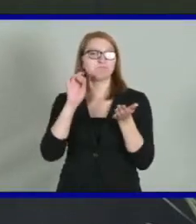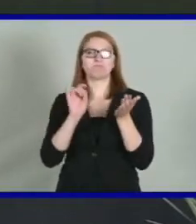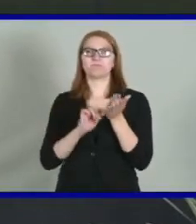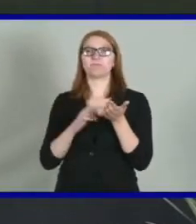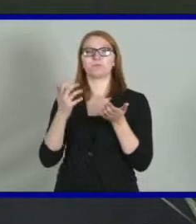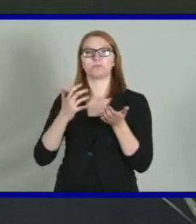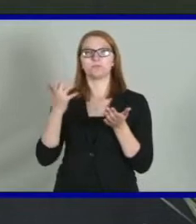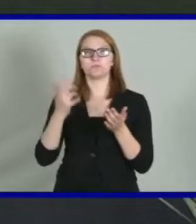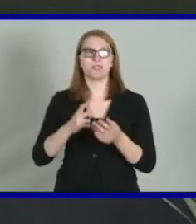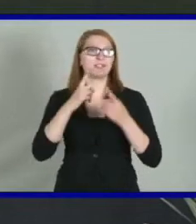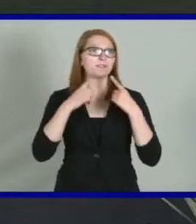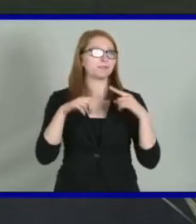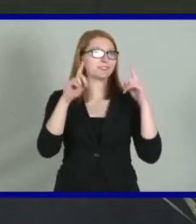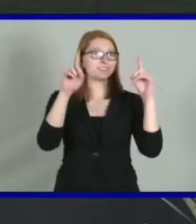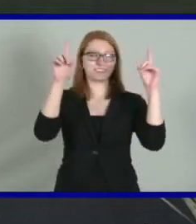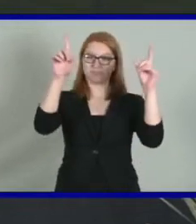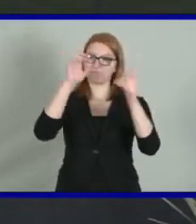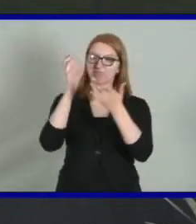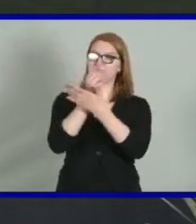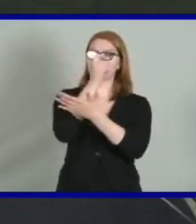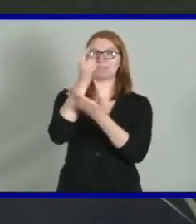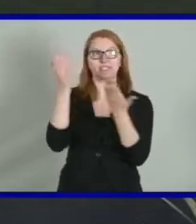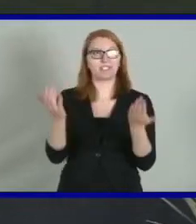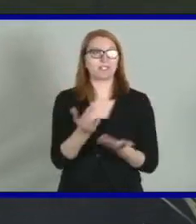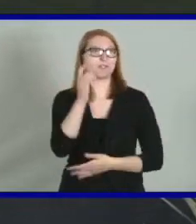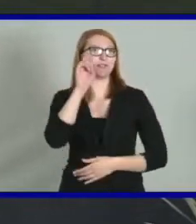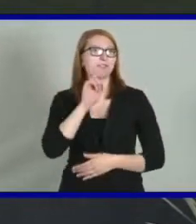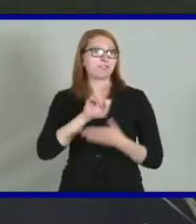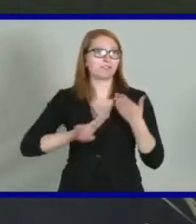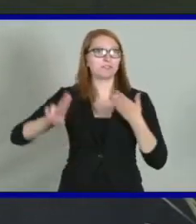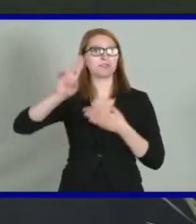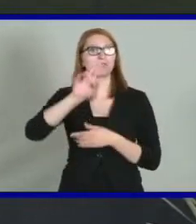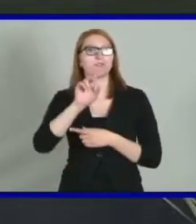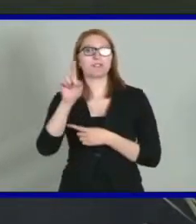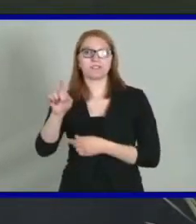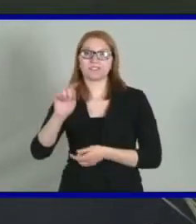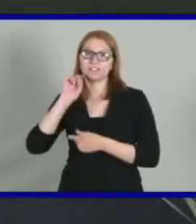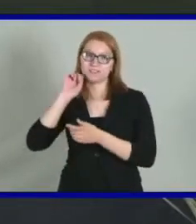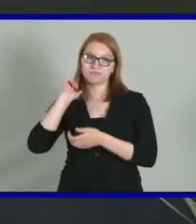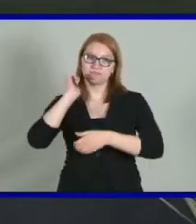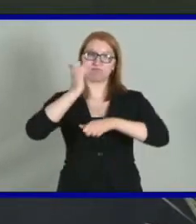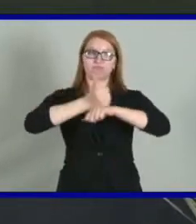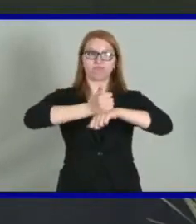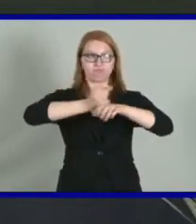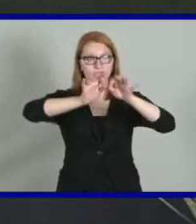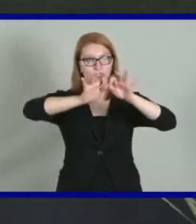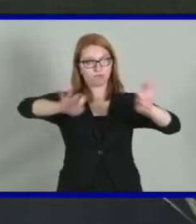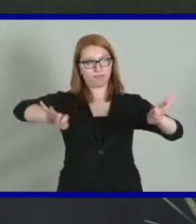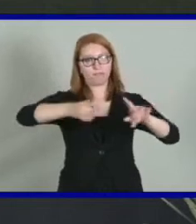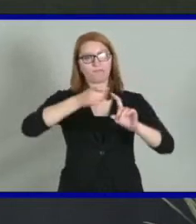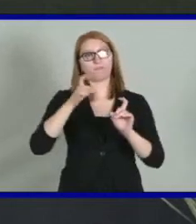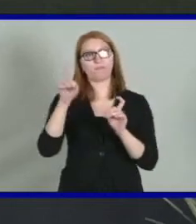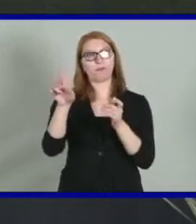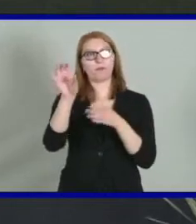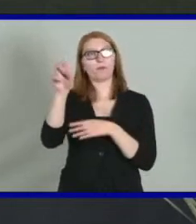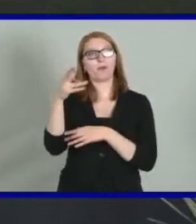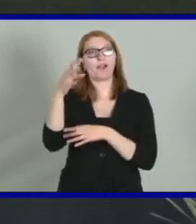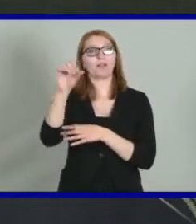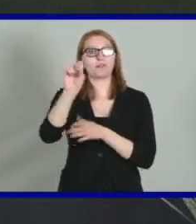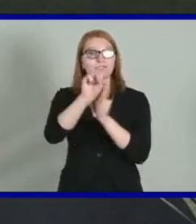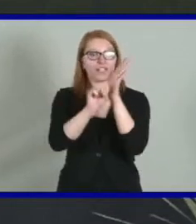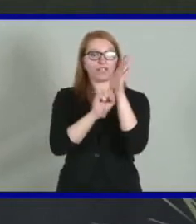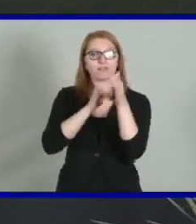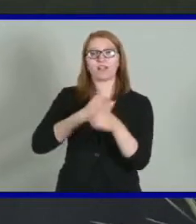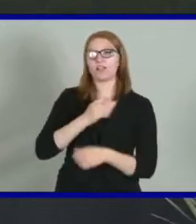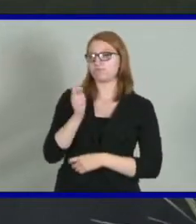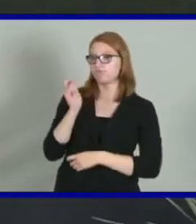trustees of the University of Akron, legally vested by the people of the state of Ohio, and upon the recommendation of our faculty, I hereby